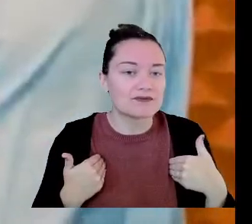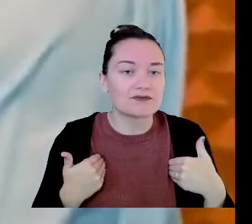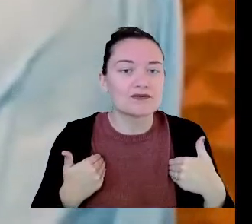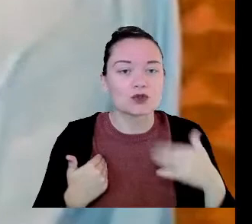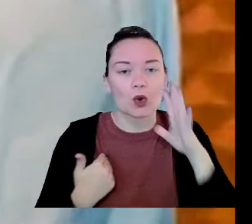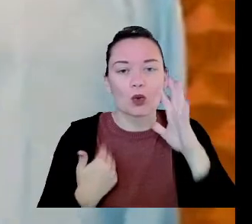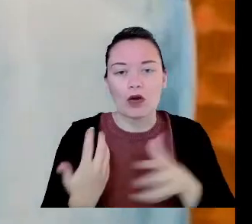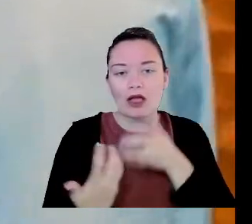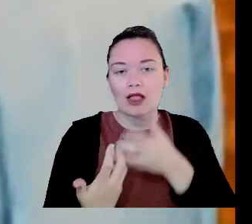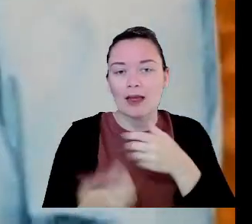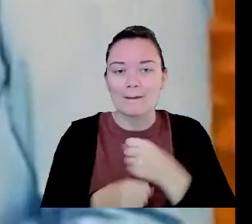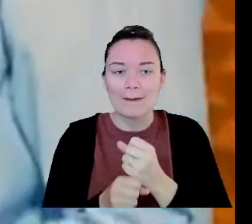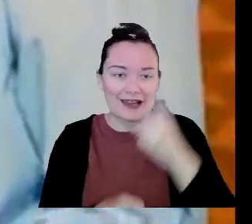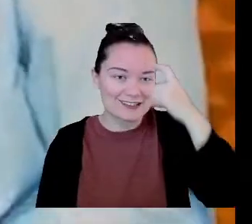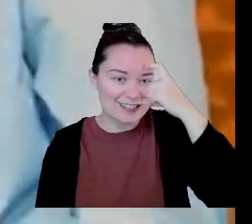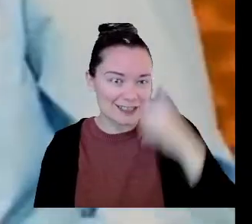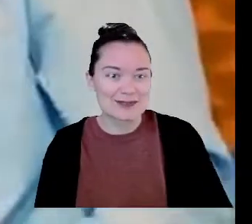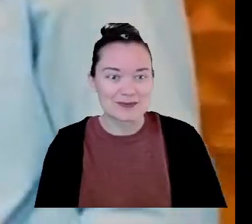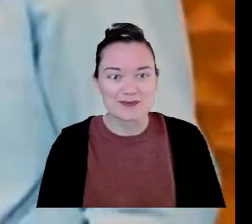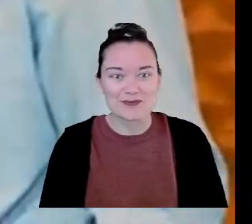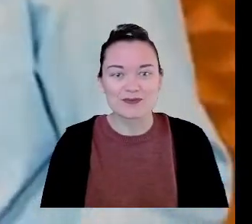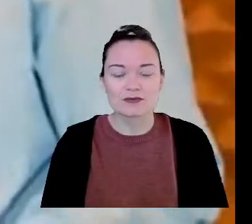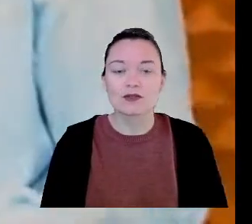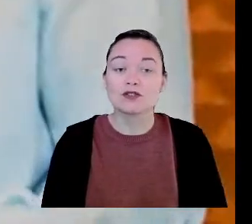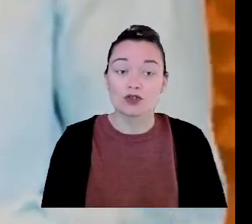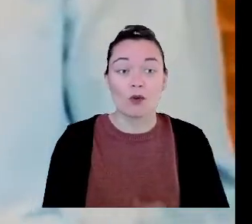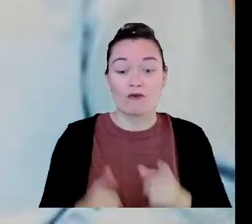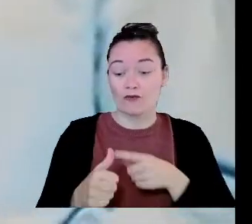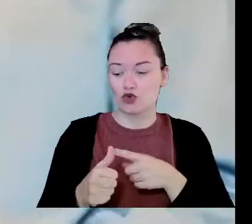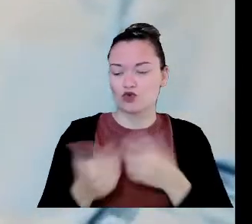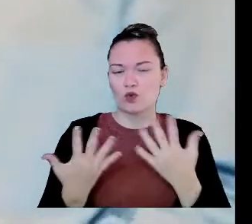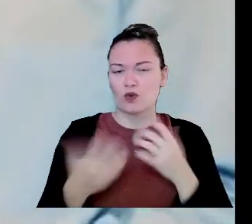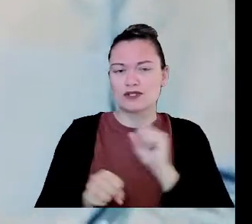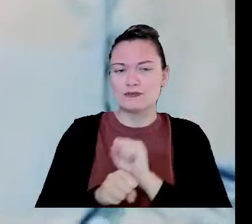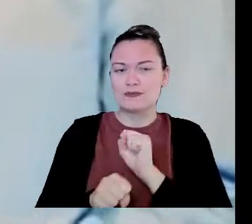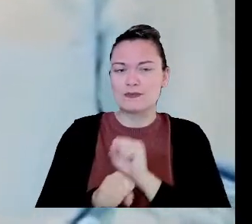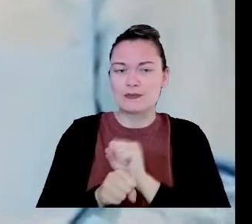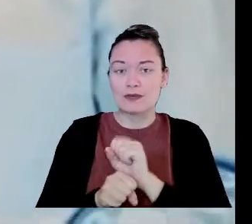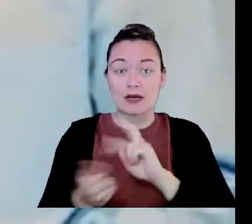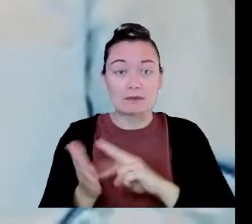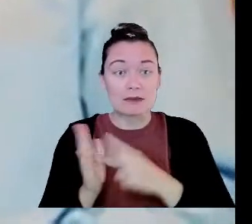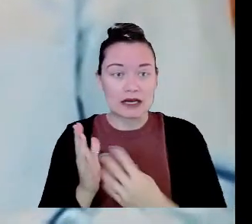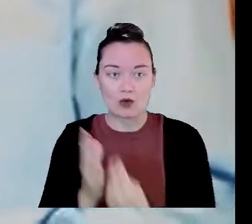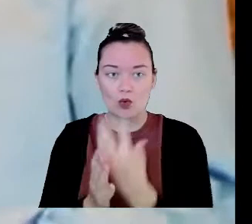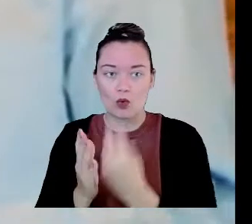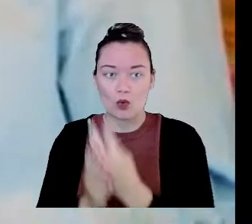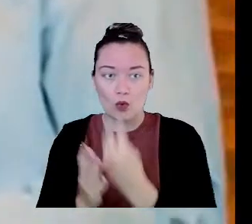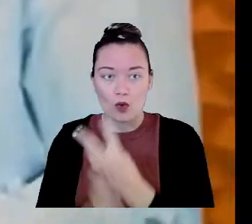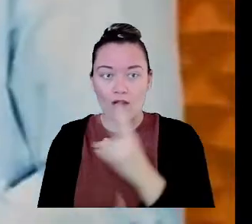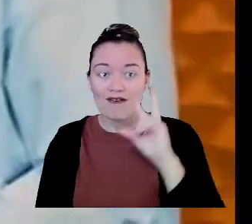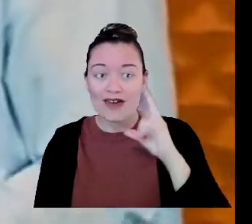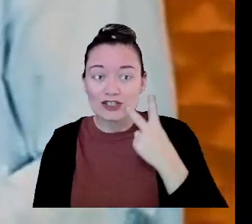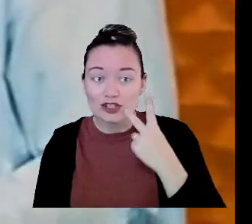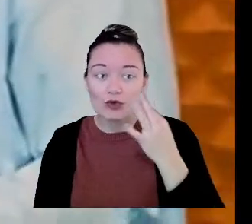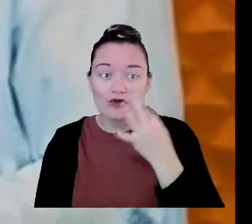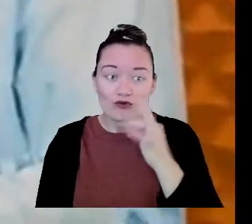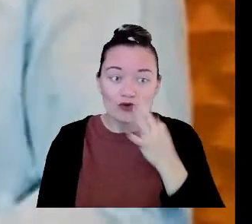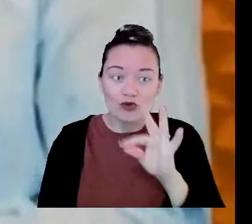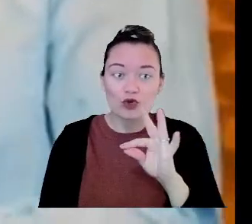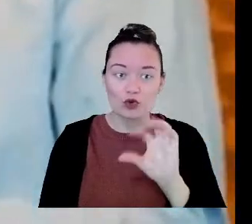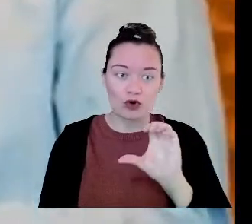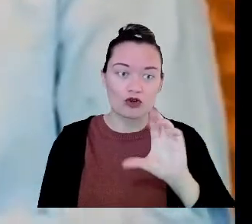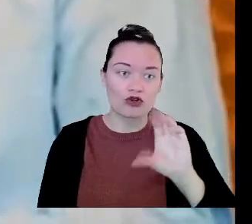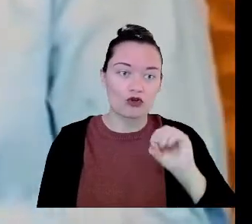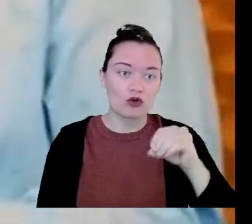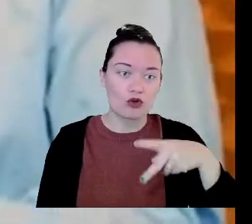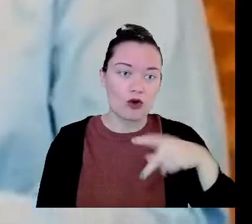to you, hopefully. First of all, what's the job? Well, the job is dealing with growing crops. And one of the biggest